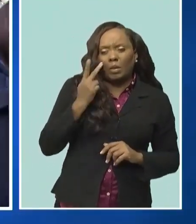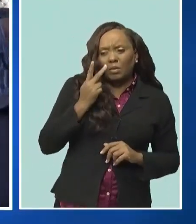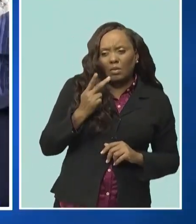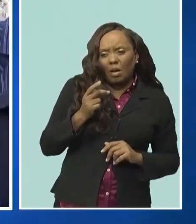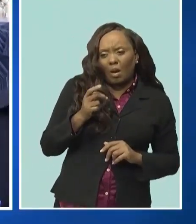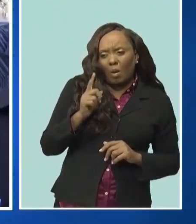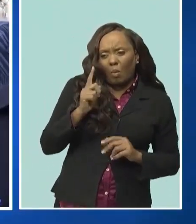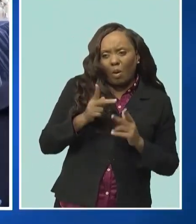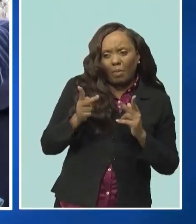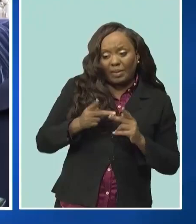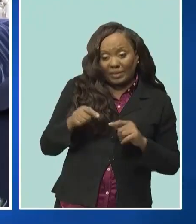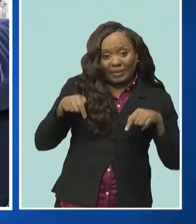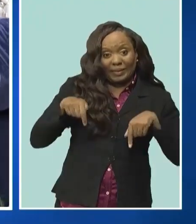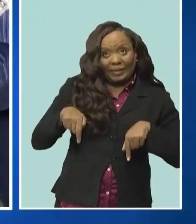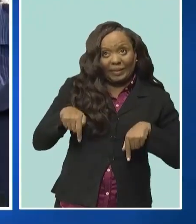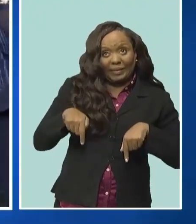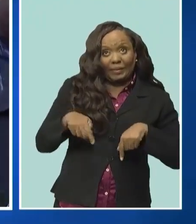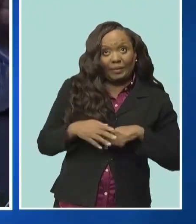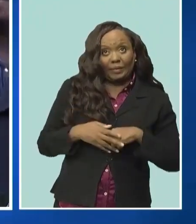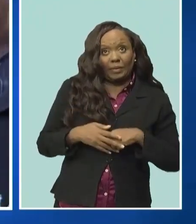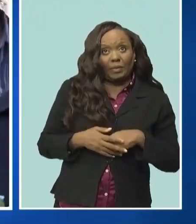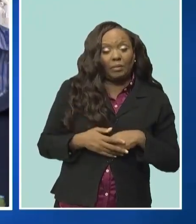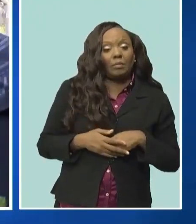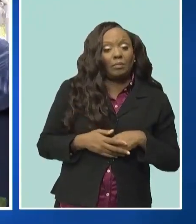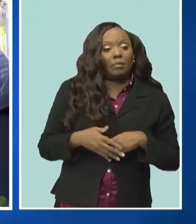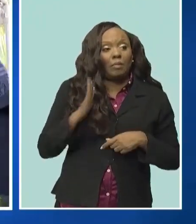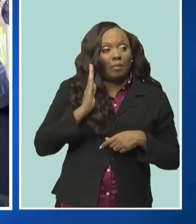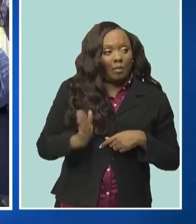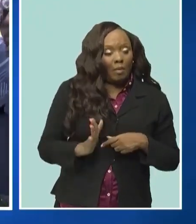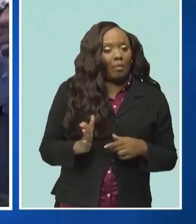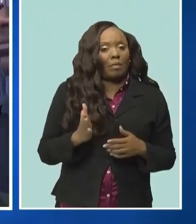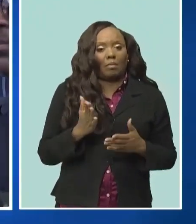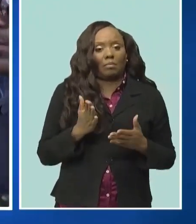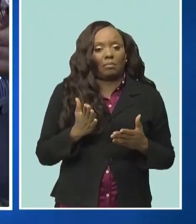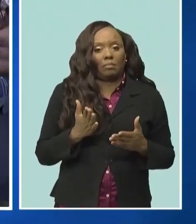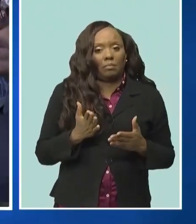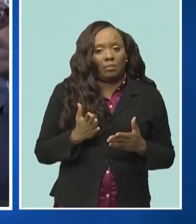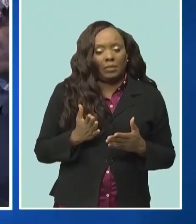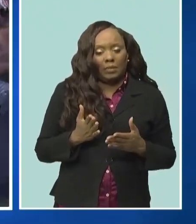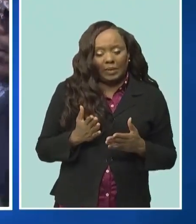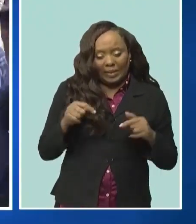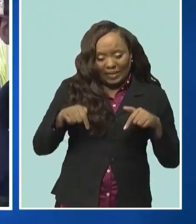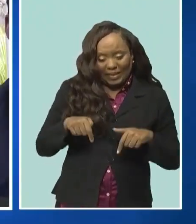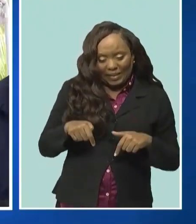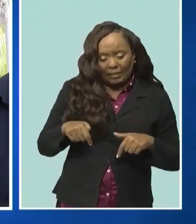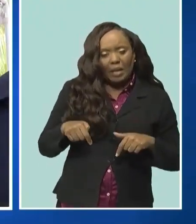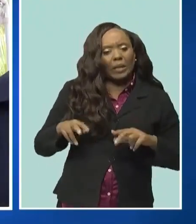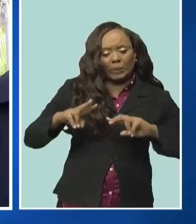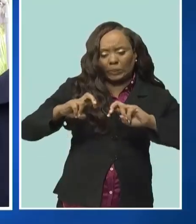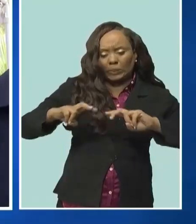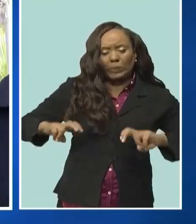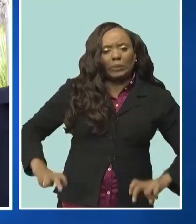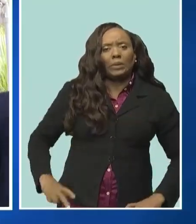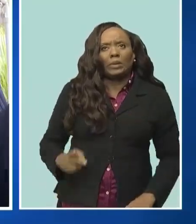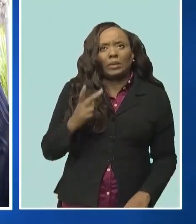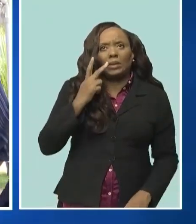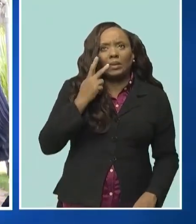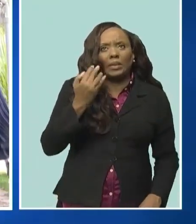actually standing now as one of the first locations that we will look at for permitting